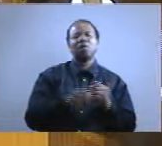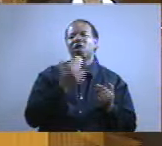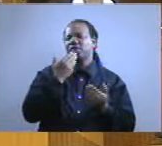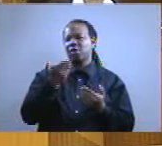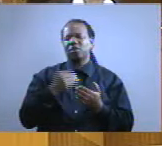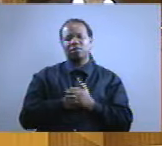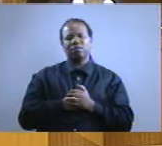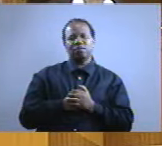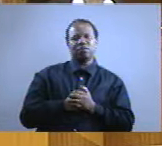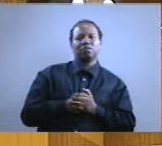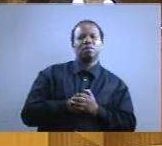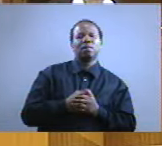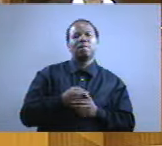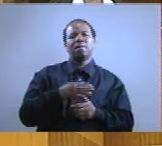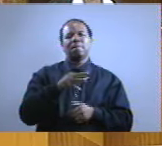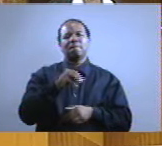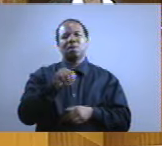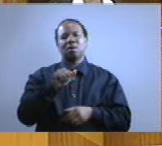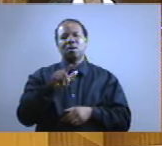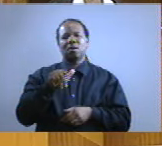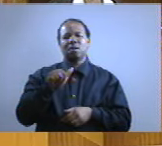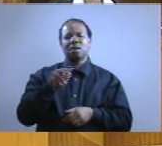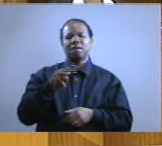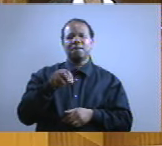Member. Honorable Manamela.